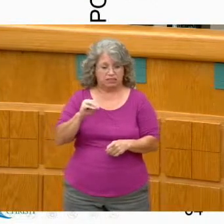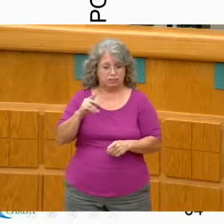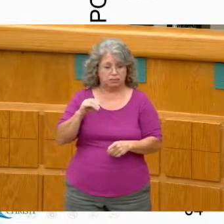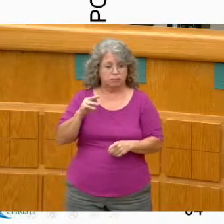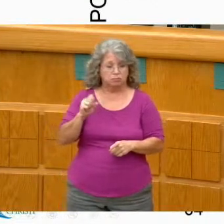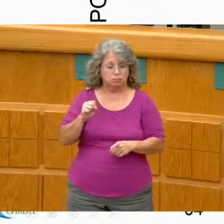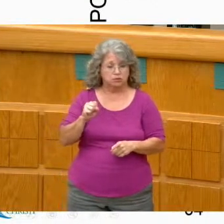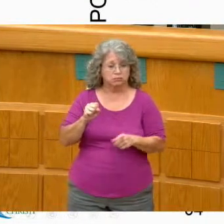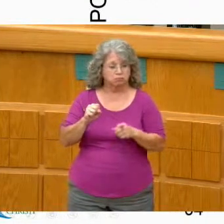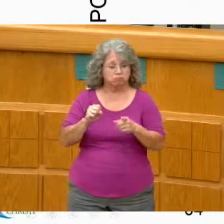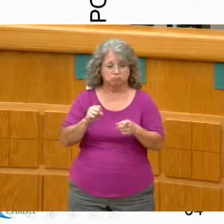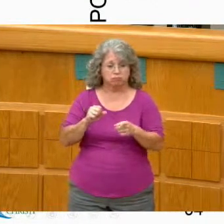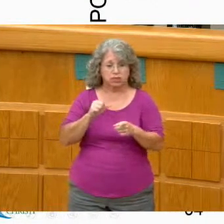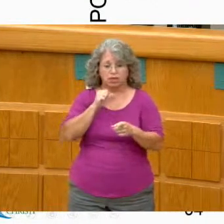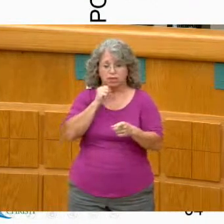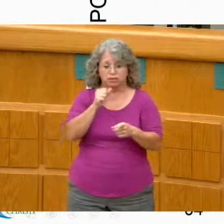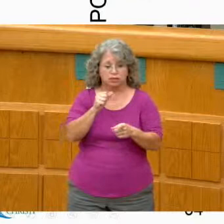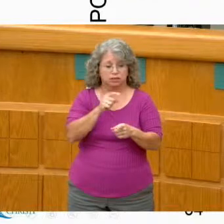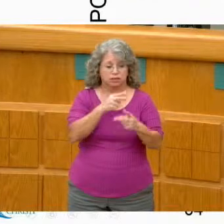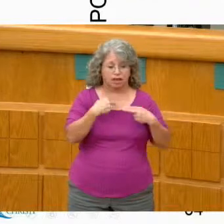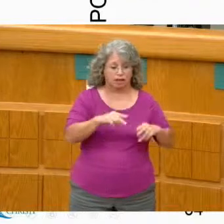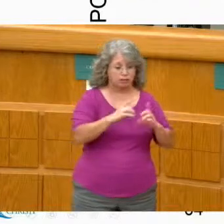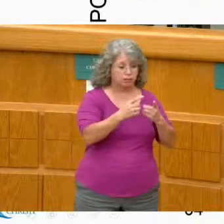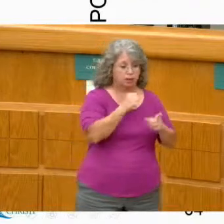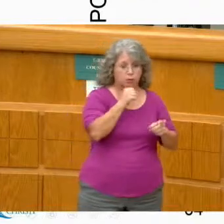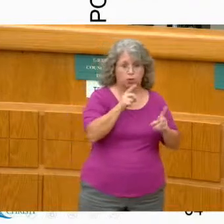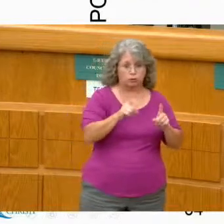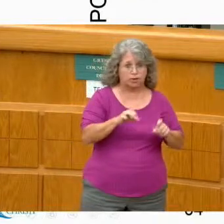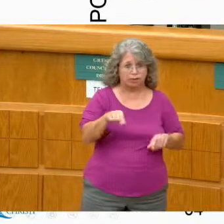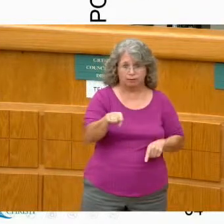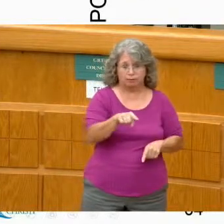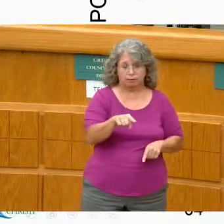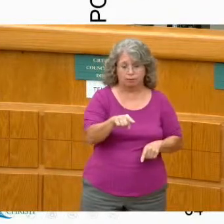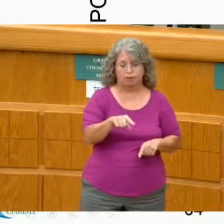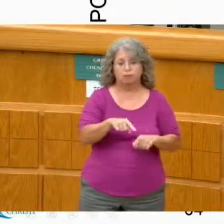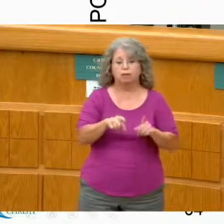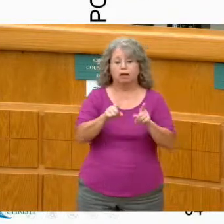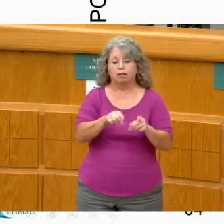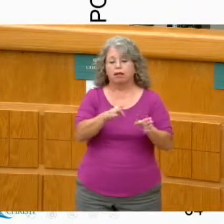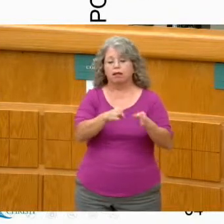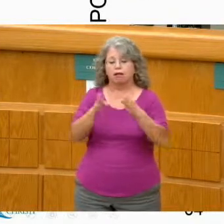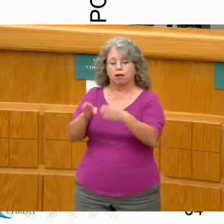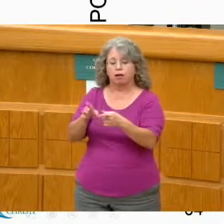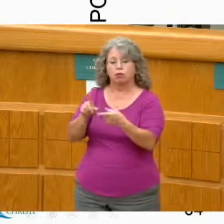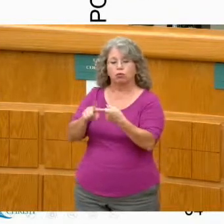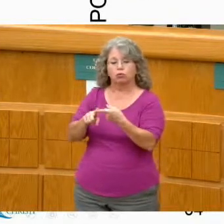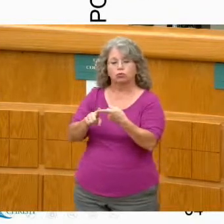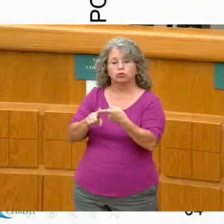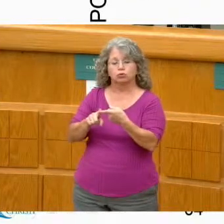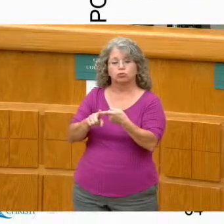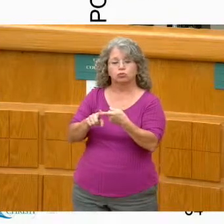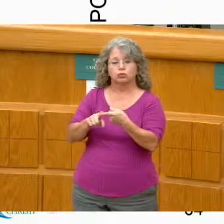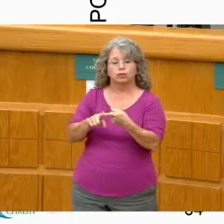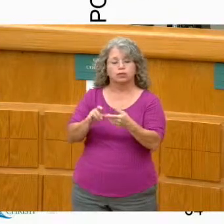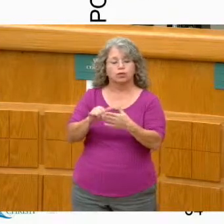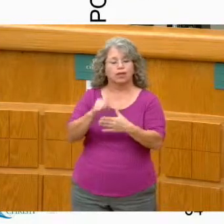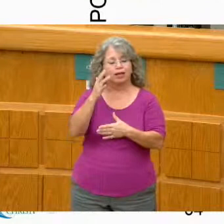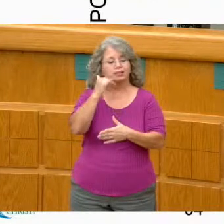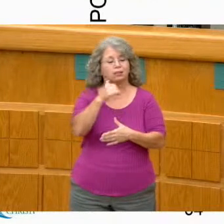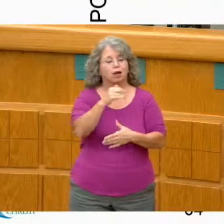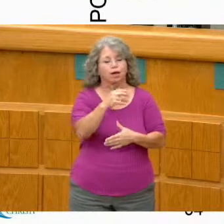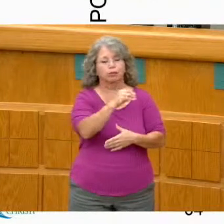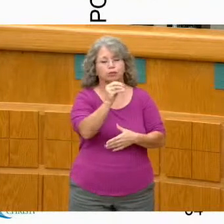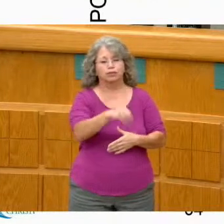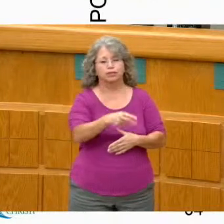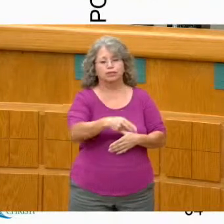with that doesn't have any symptoms, they won't be tested by the Public Health Department. So that gives you an idea of why this percentage is higher